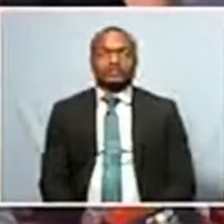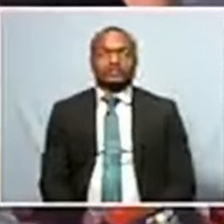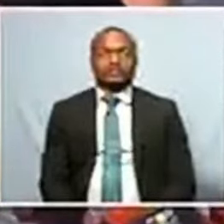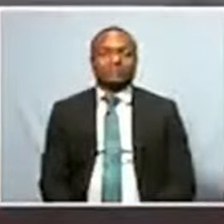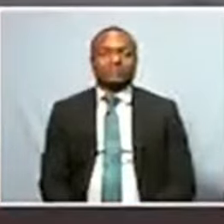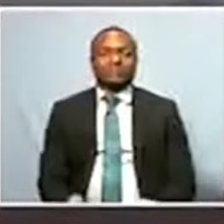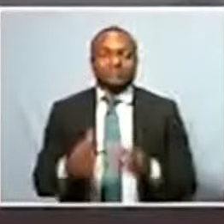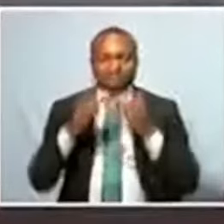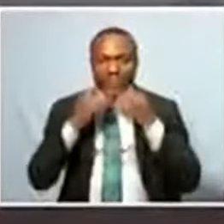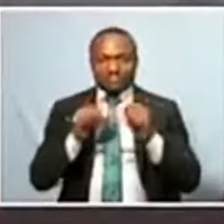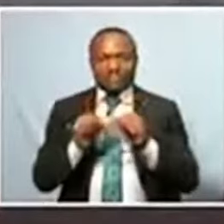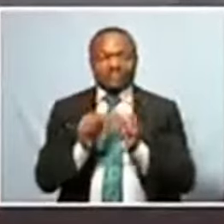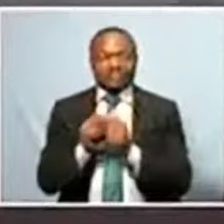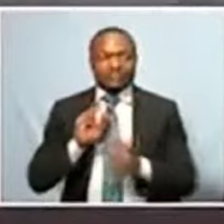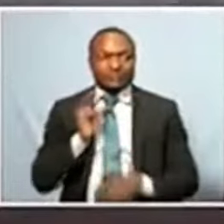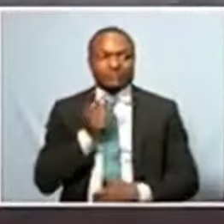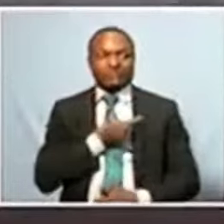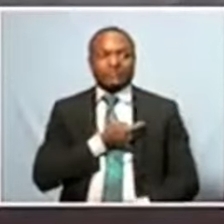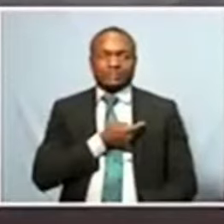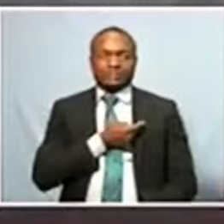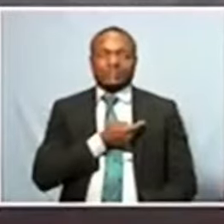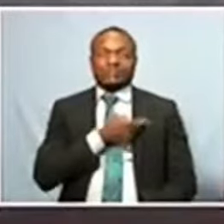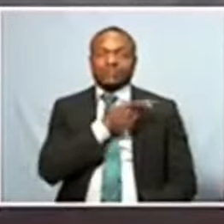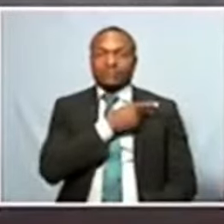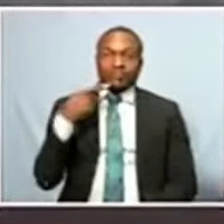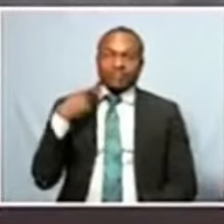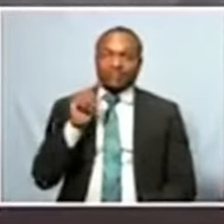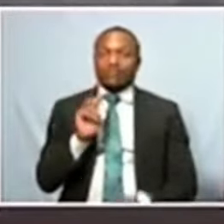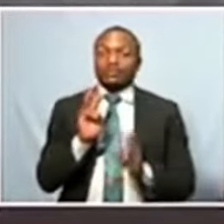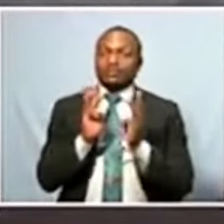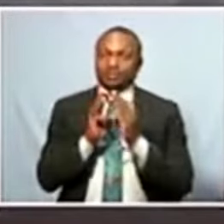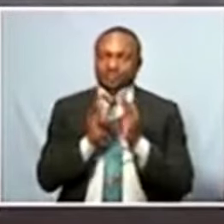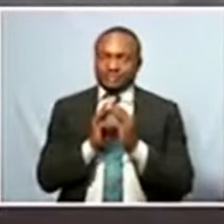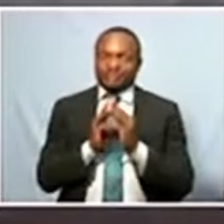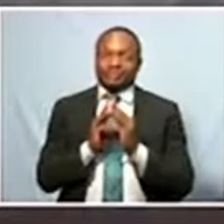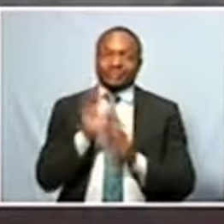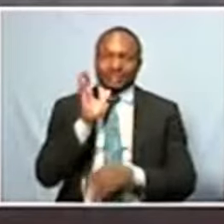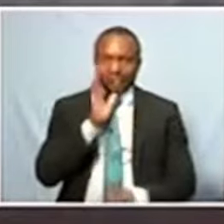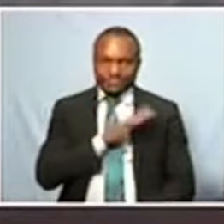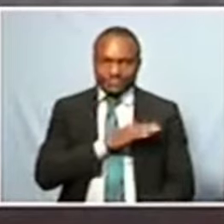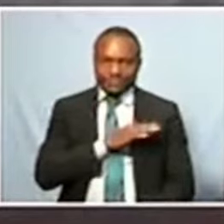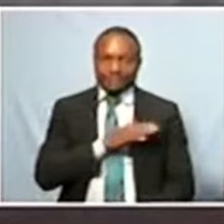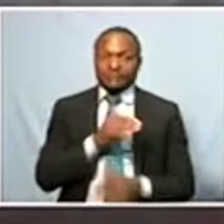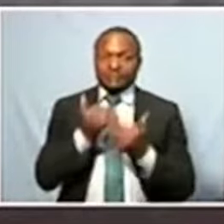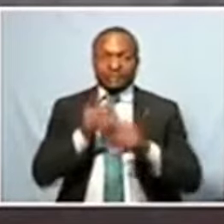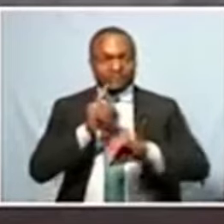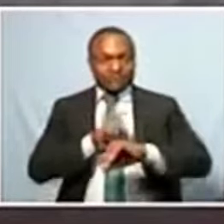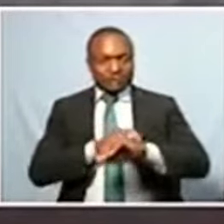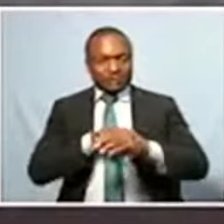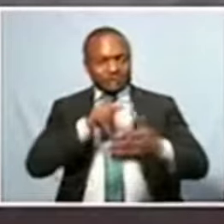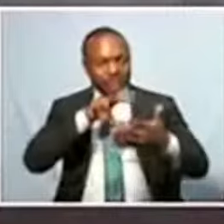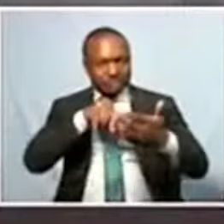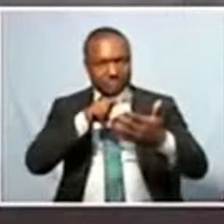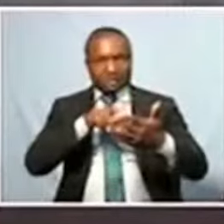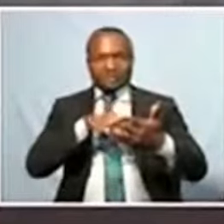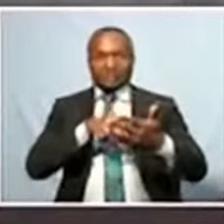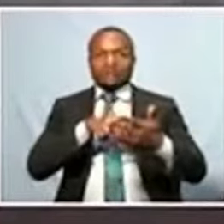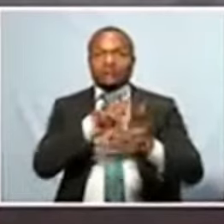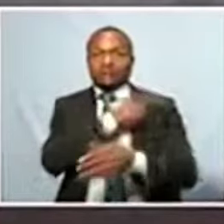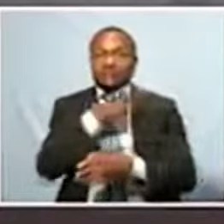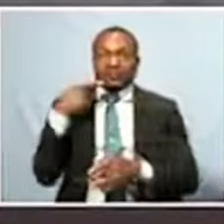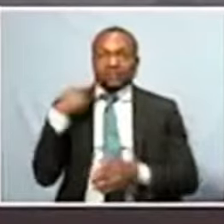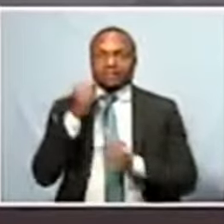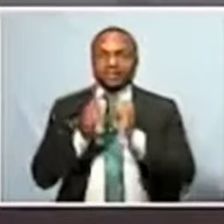Thank you for still being with us on Parliament Television. Business of the House has adjourned. We now take a look at business. that have